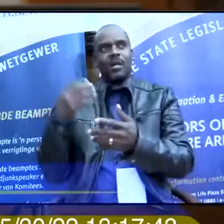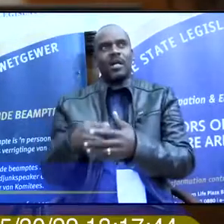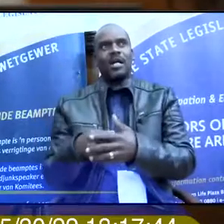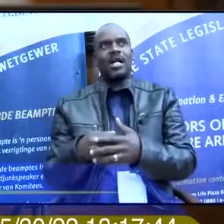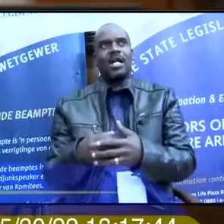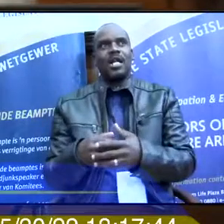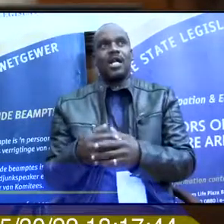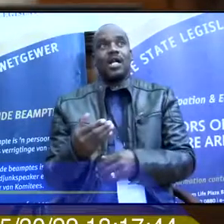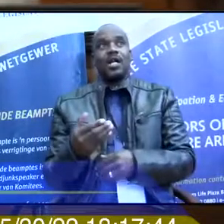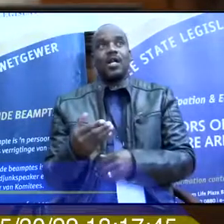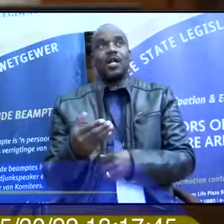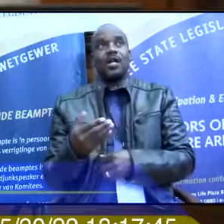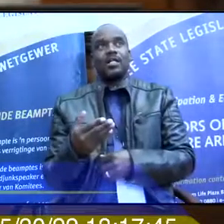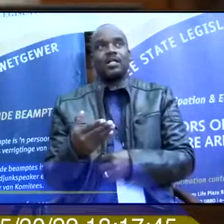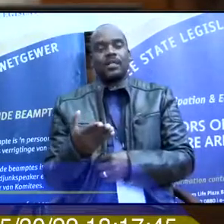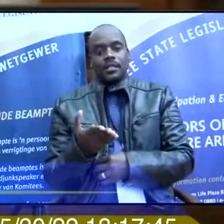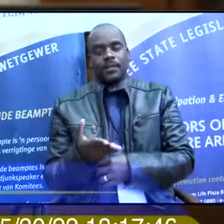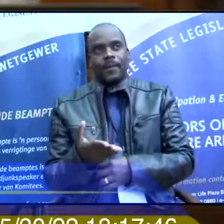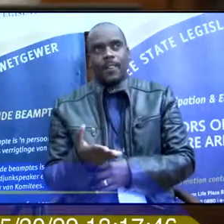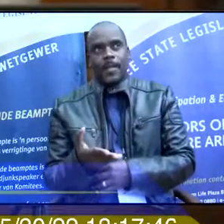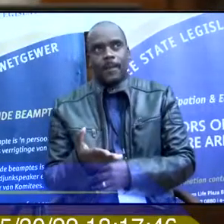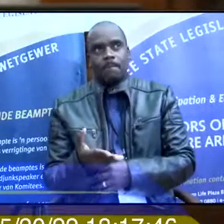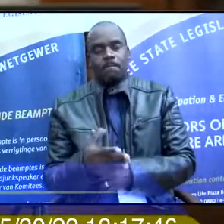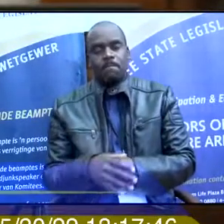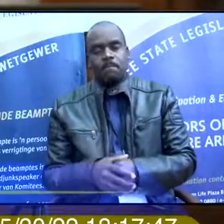provide support to such economy